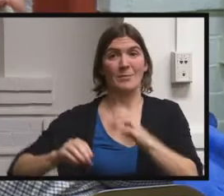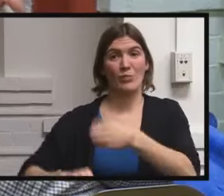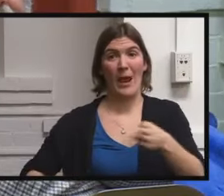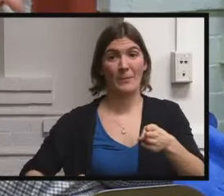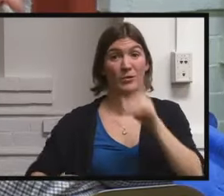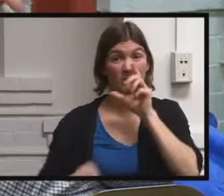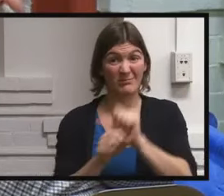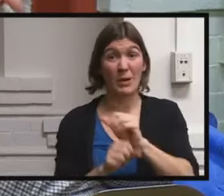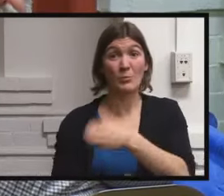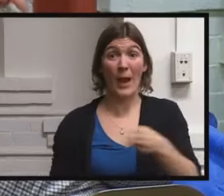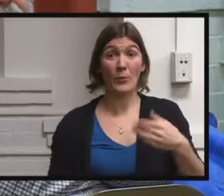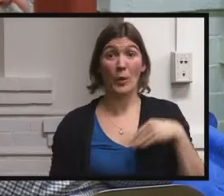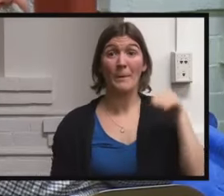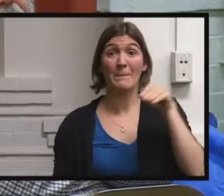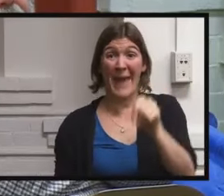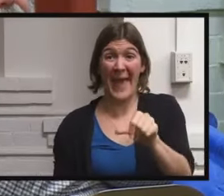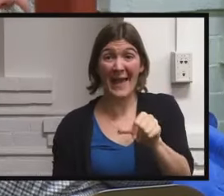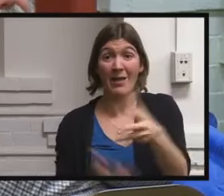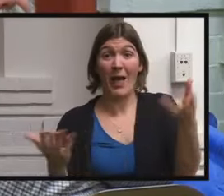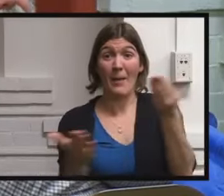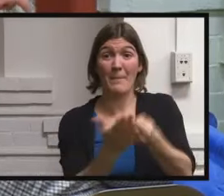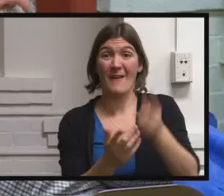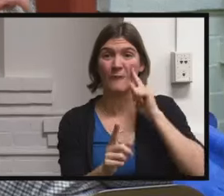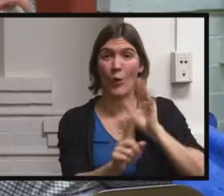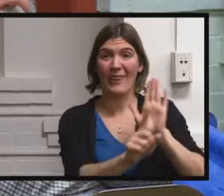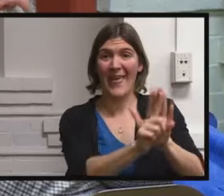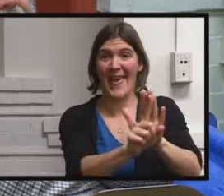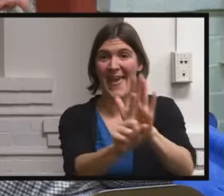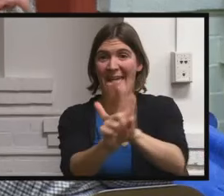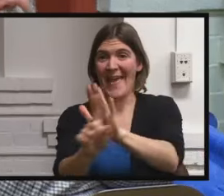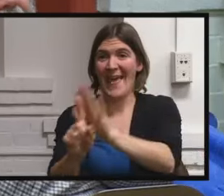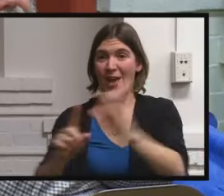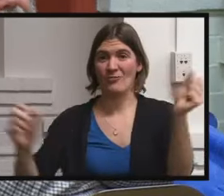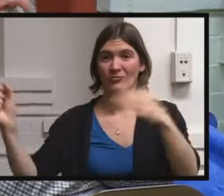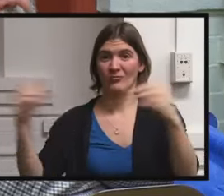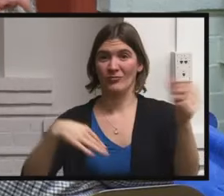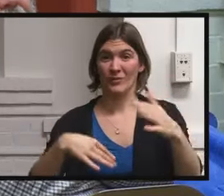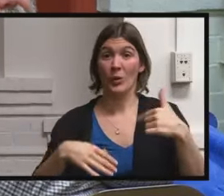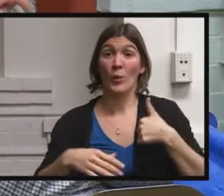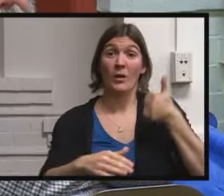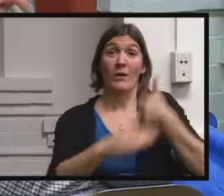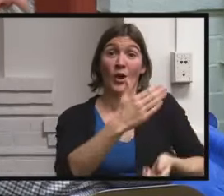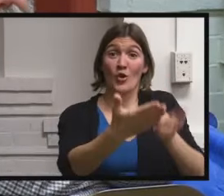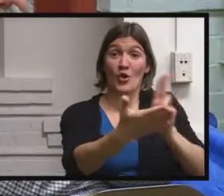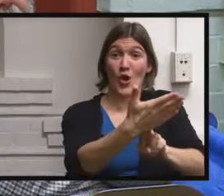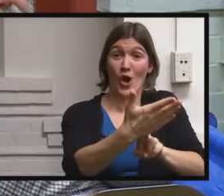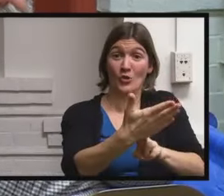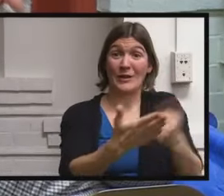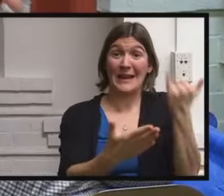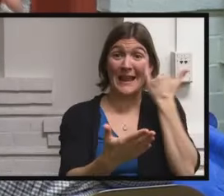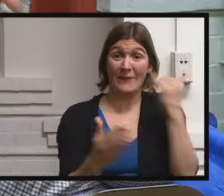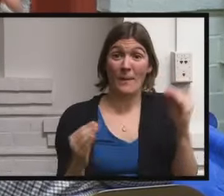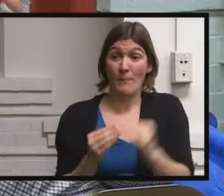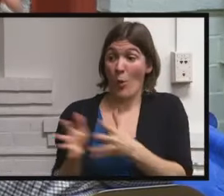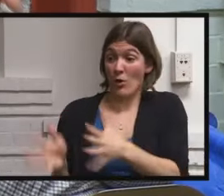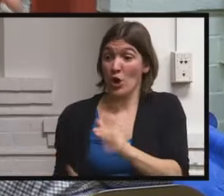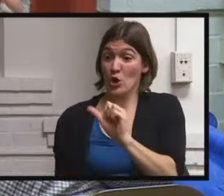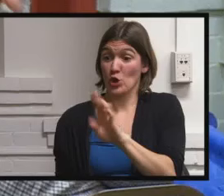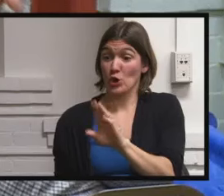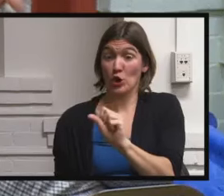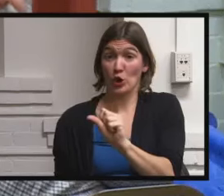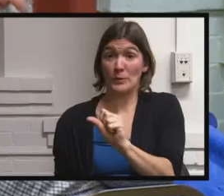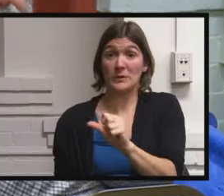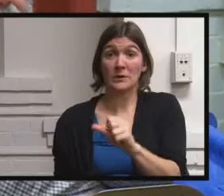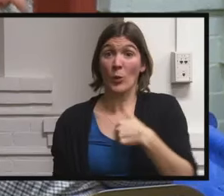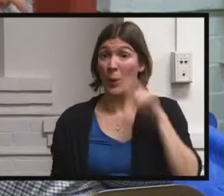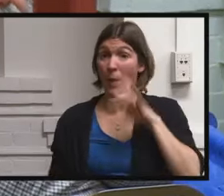Brattleboro is paying through the nose for the boxes. And we're under contract, so if there's more stuff at the curb, then